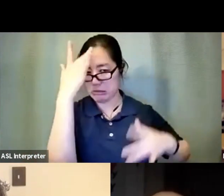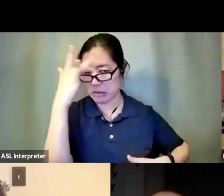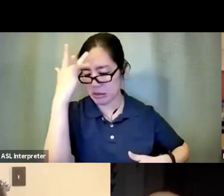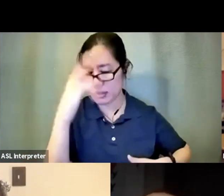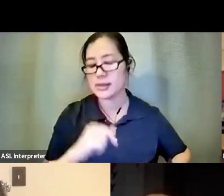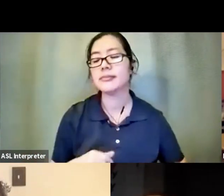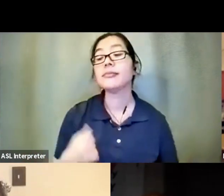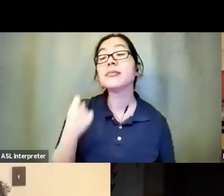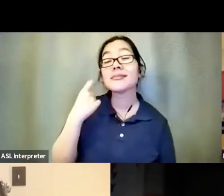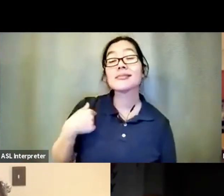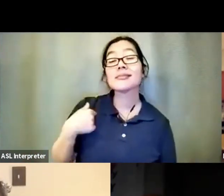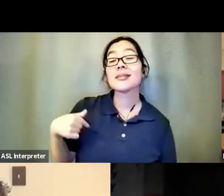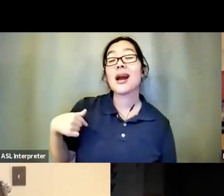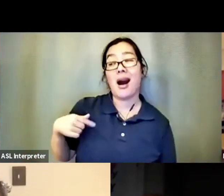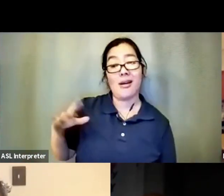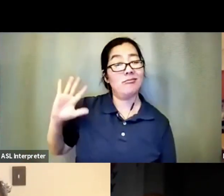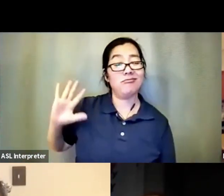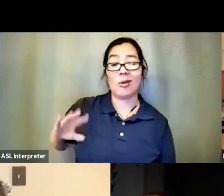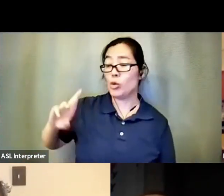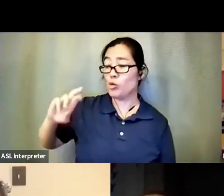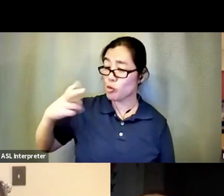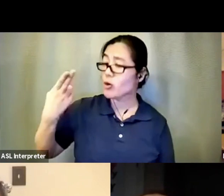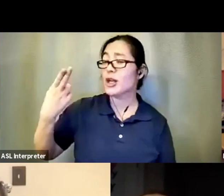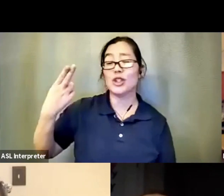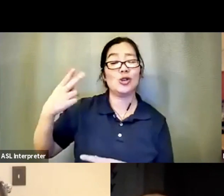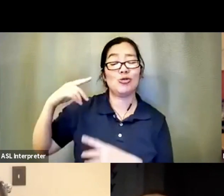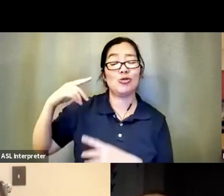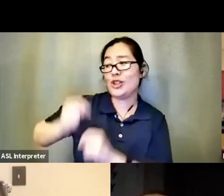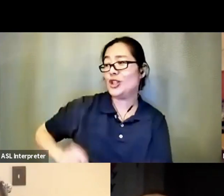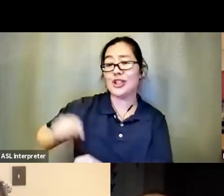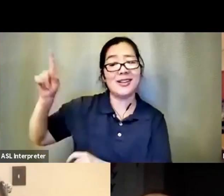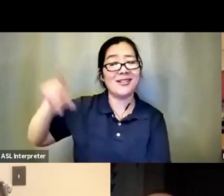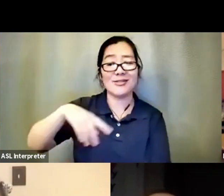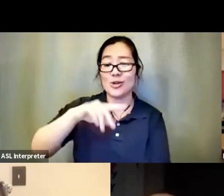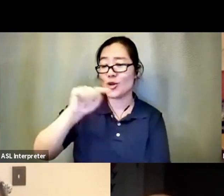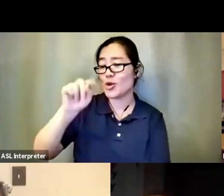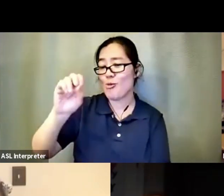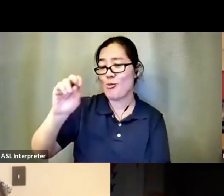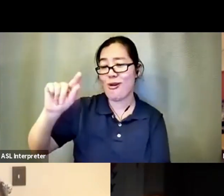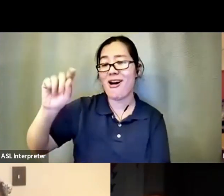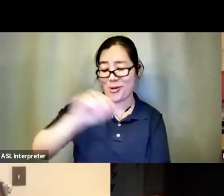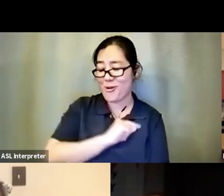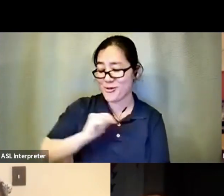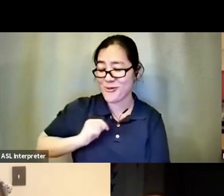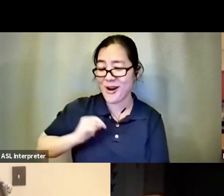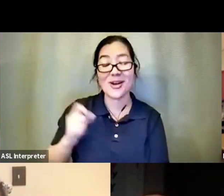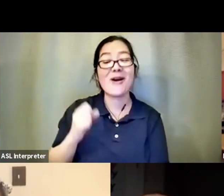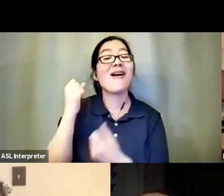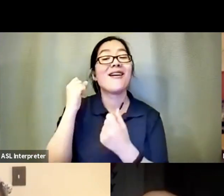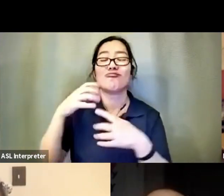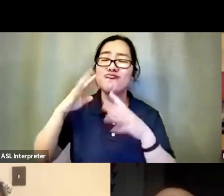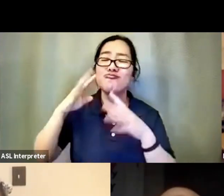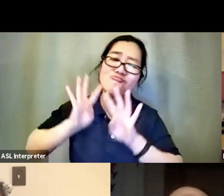come from a rich tradition in the 90s in Toronto of us doing huge unpermitted marches of very crazy people through the